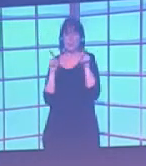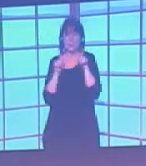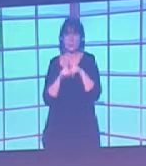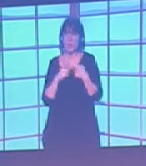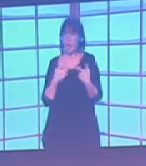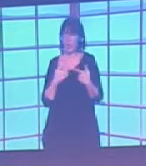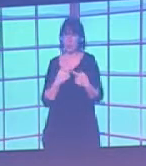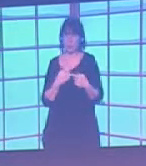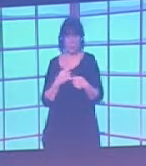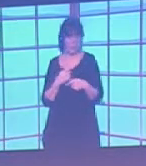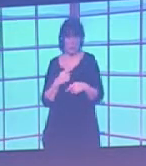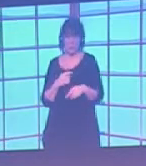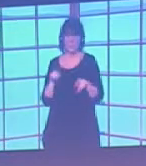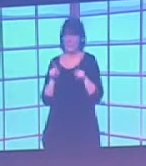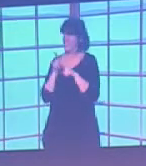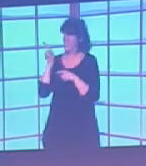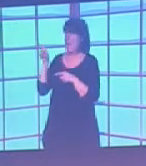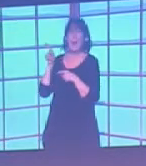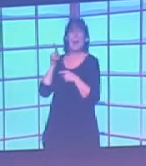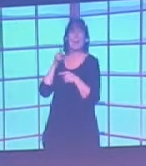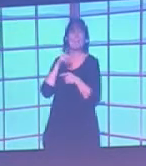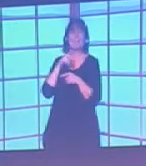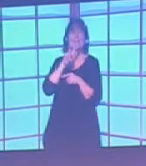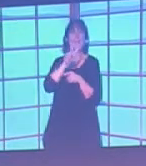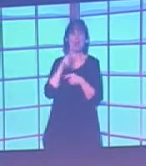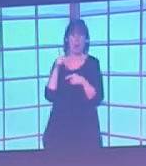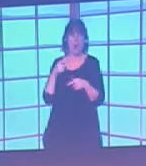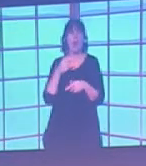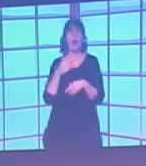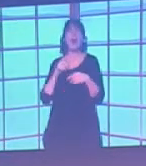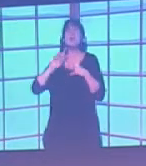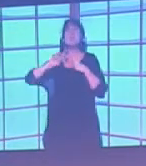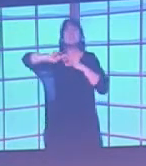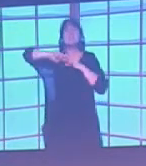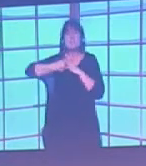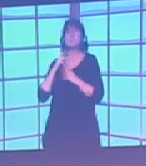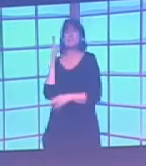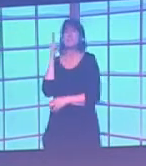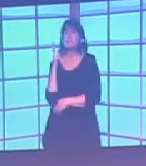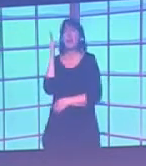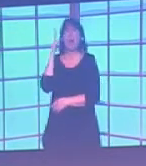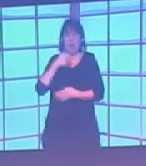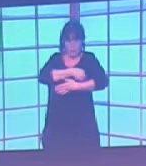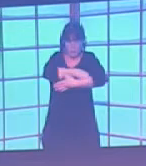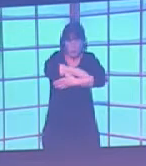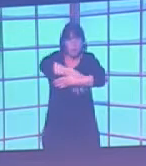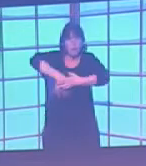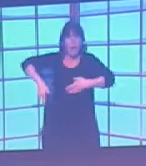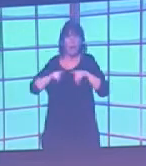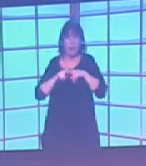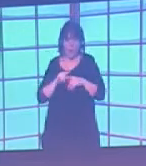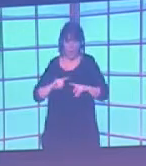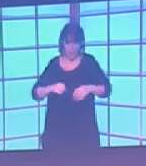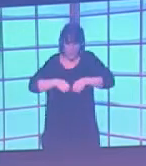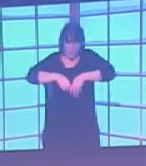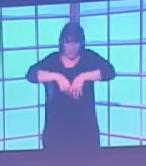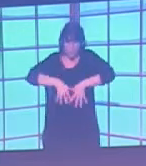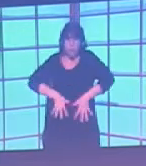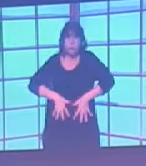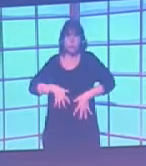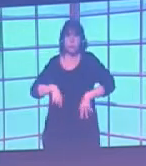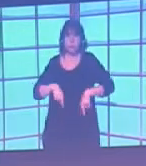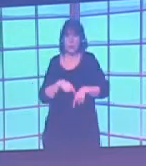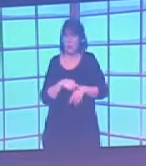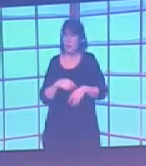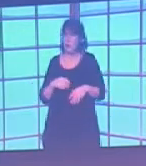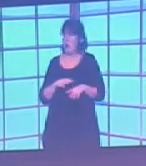very grassroots organisation, and I'm proud we've kept that grassroots. We're still a member-driven organisation, even though we now operate on a